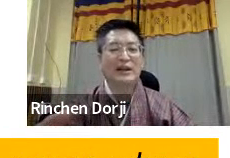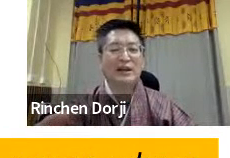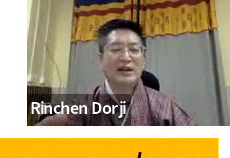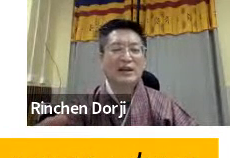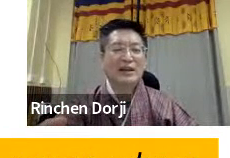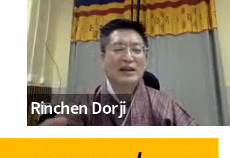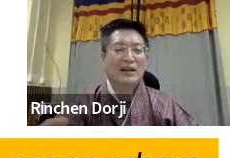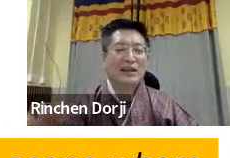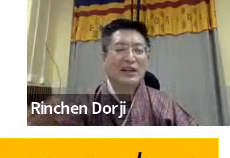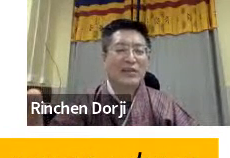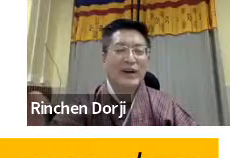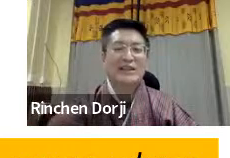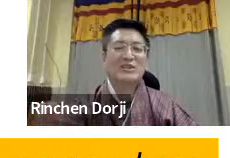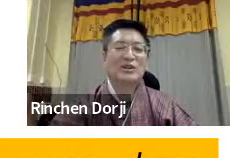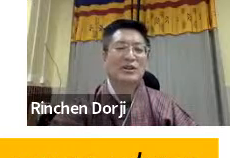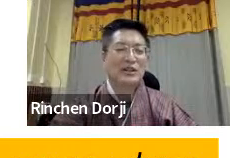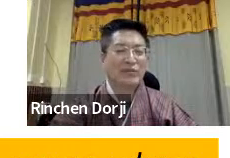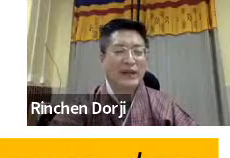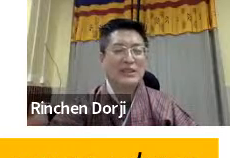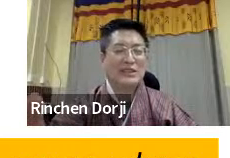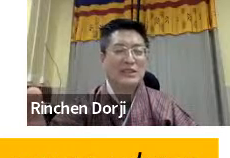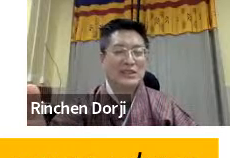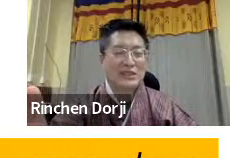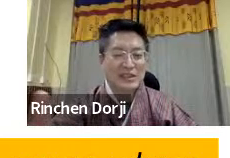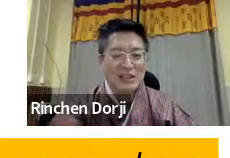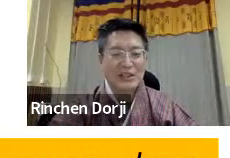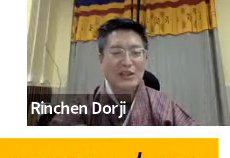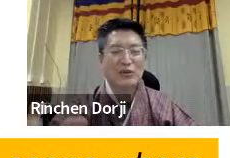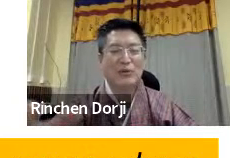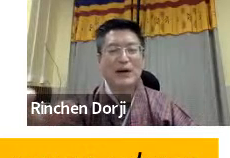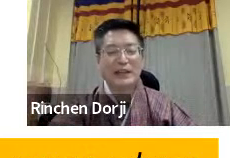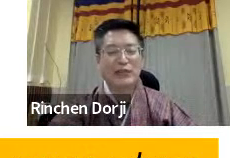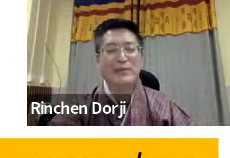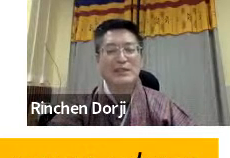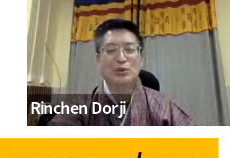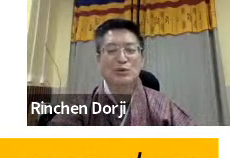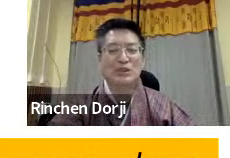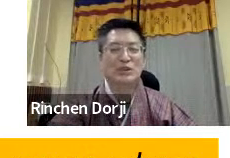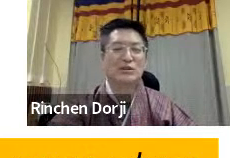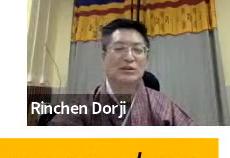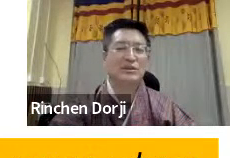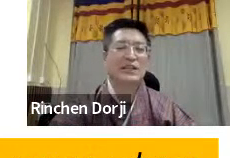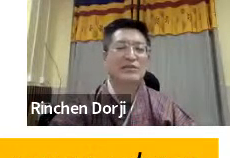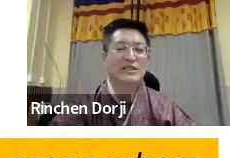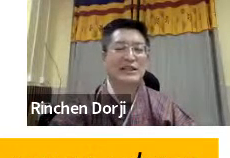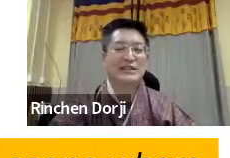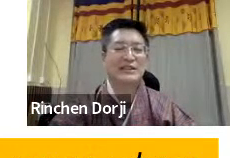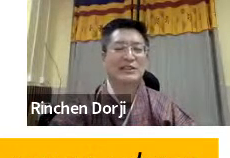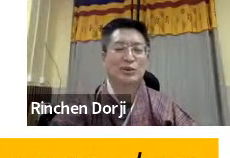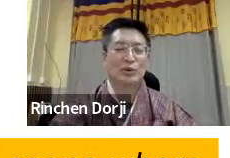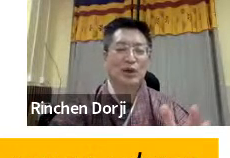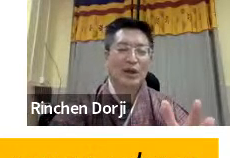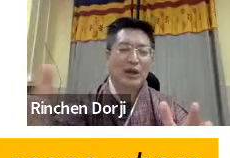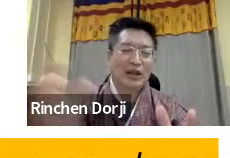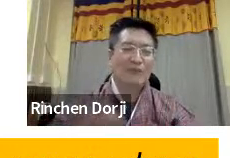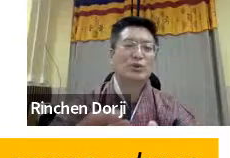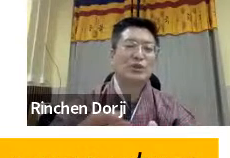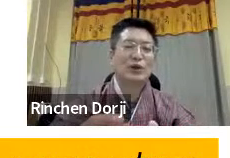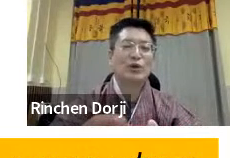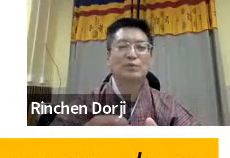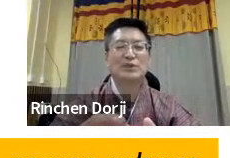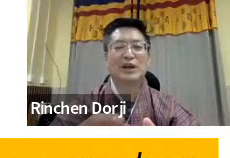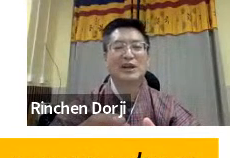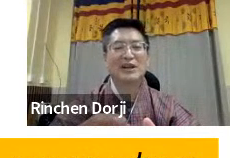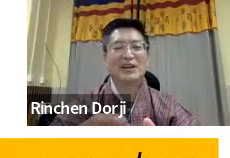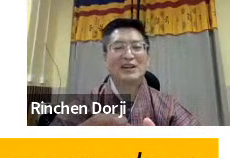television, invited children from other families who did not own such facilities to come to